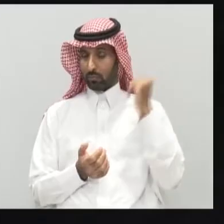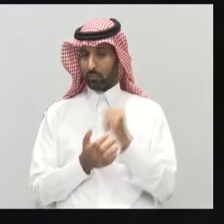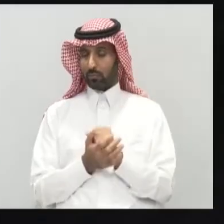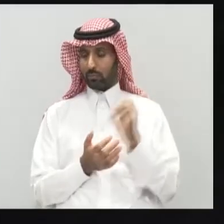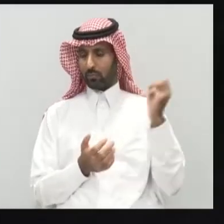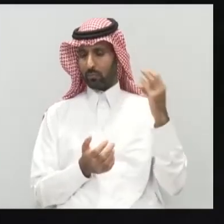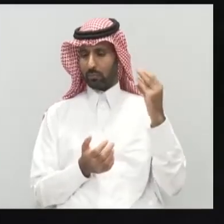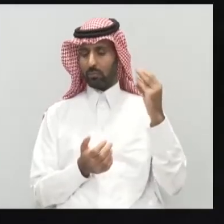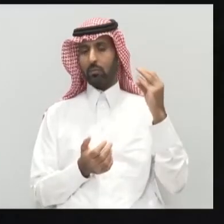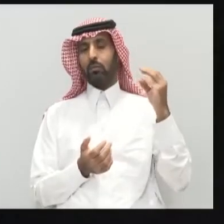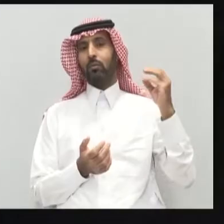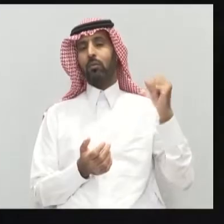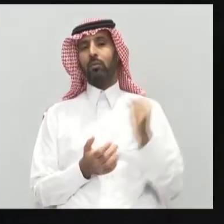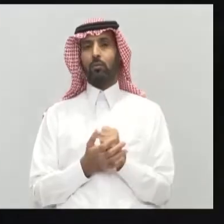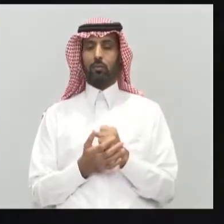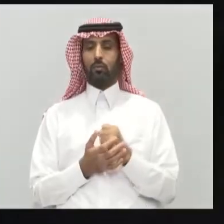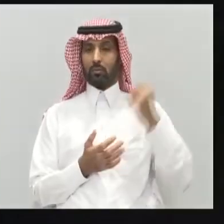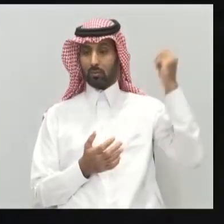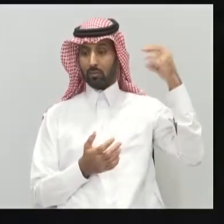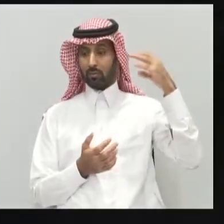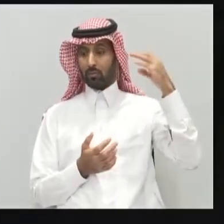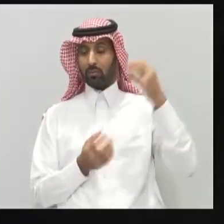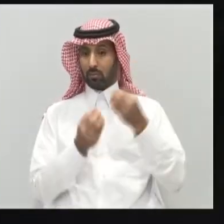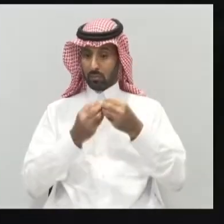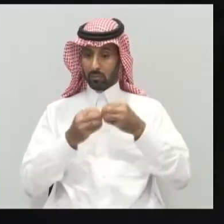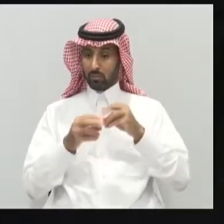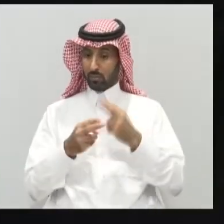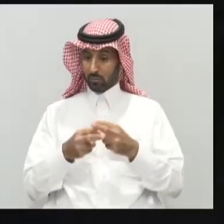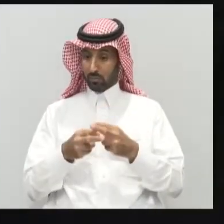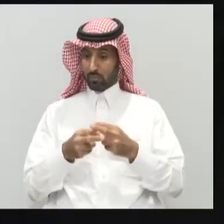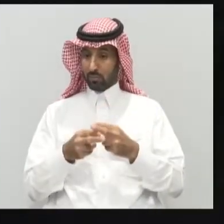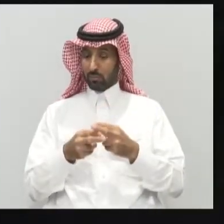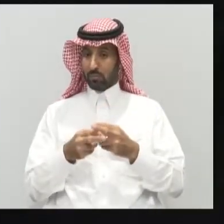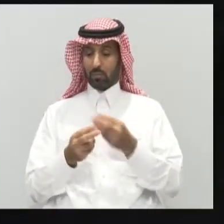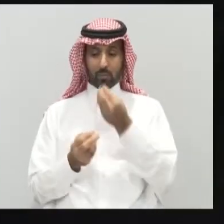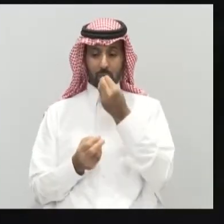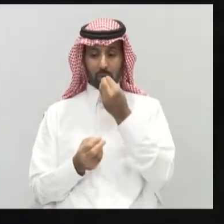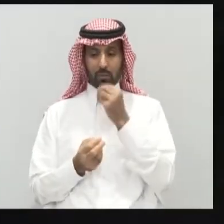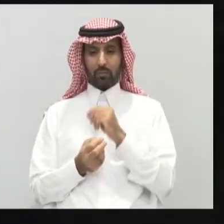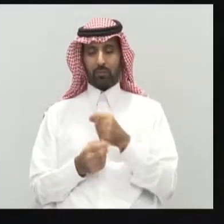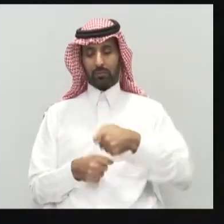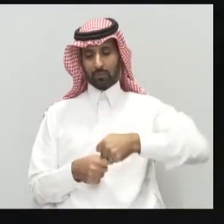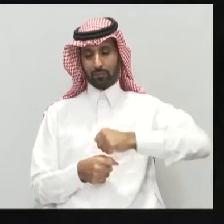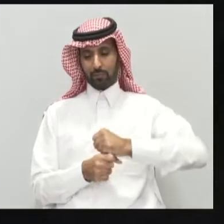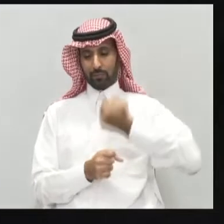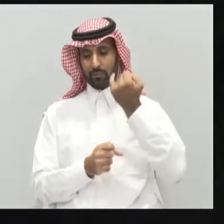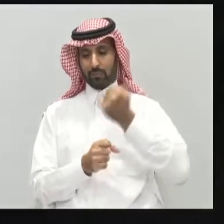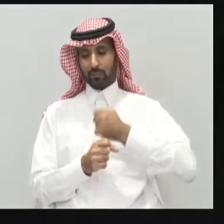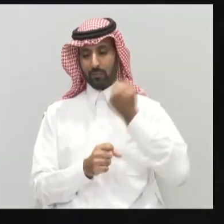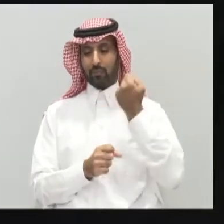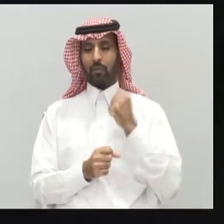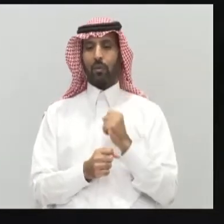what did you have for breakfast? Eggs, okay. Fool, okay. What